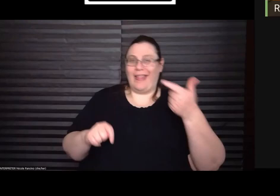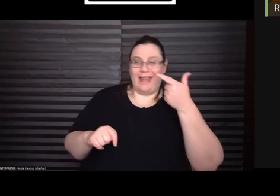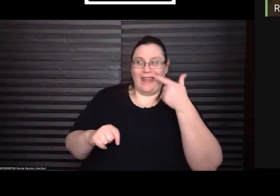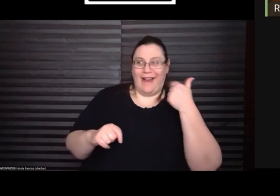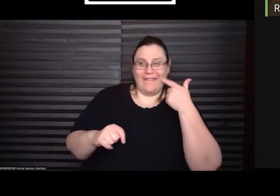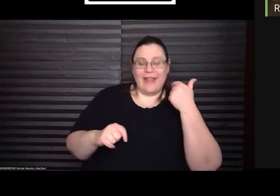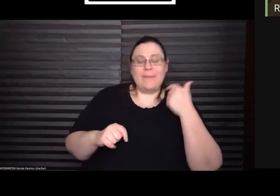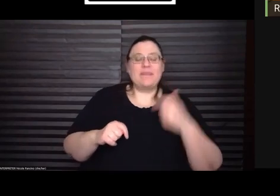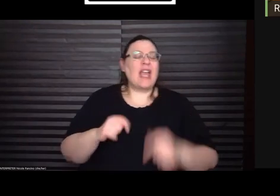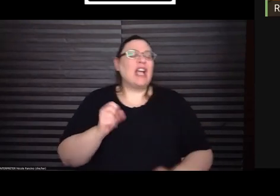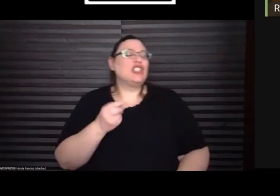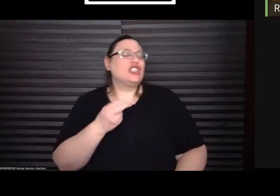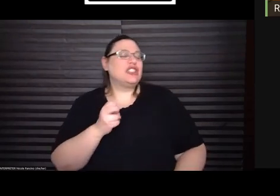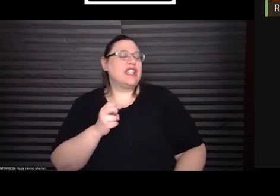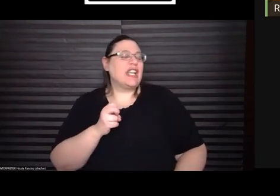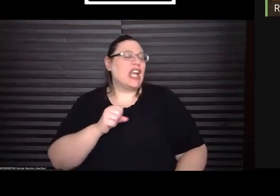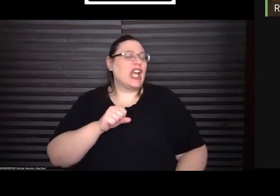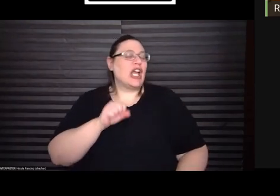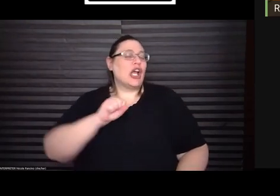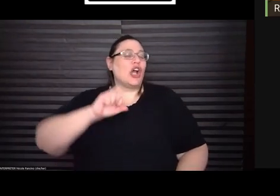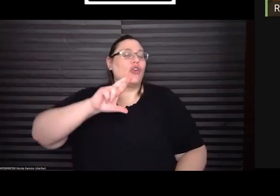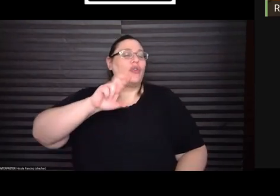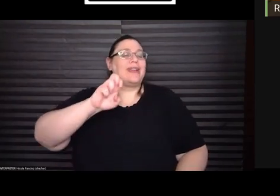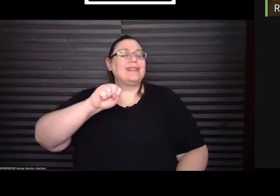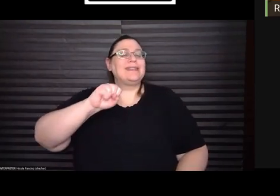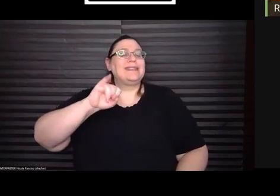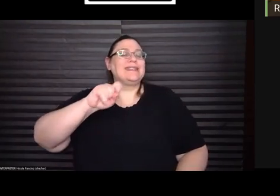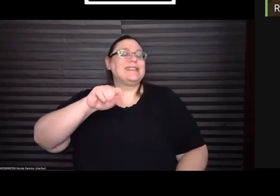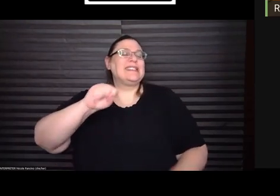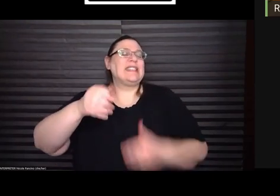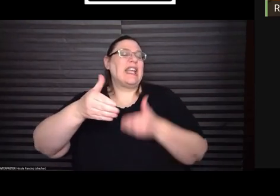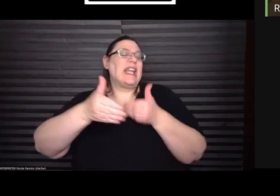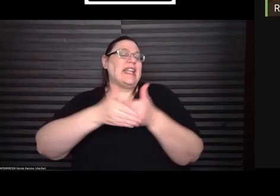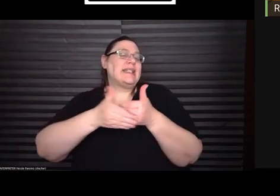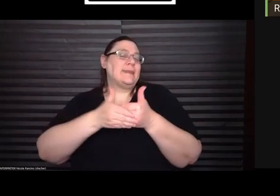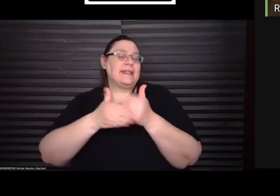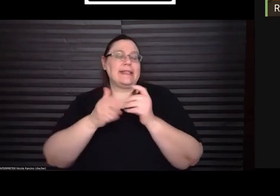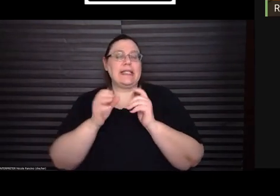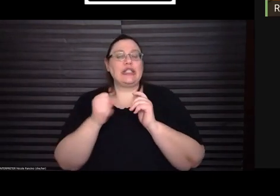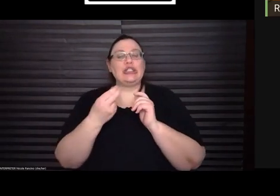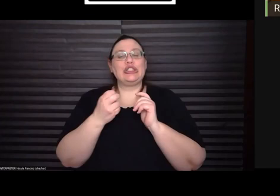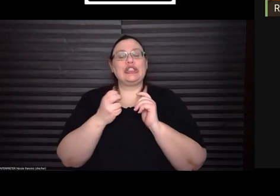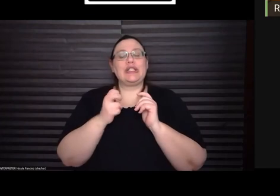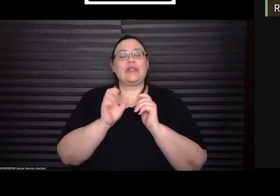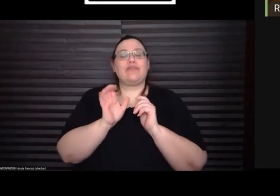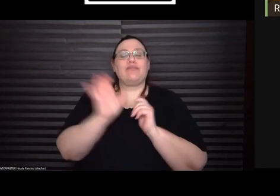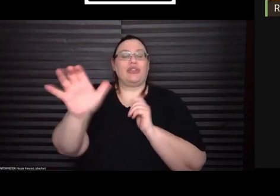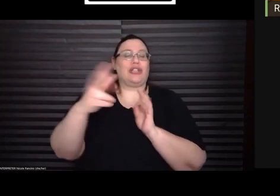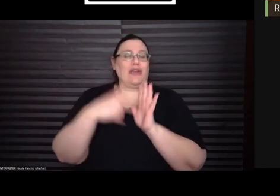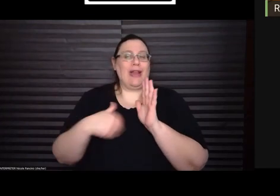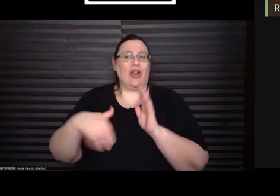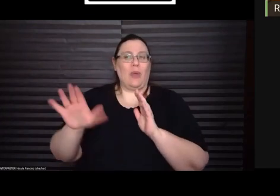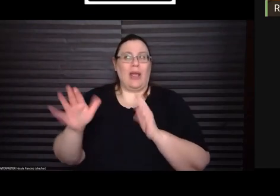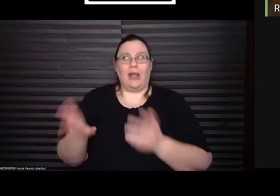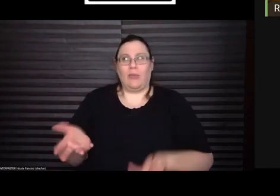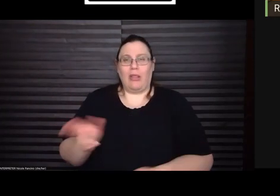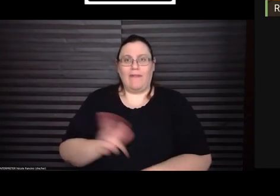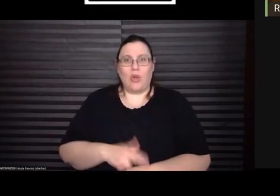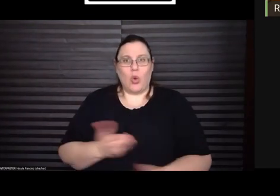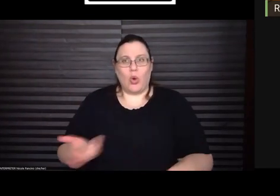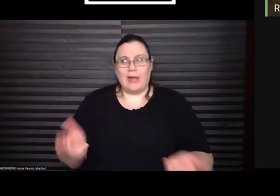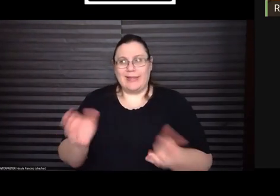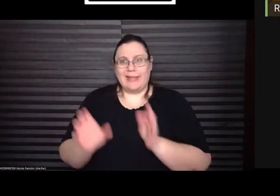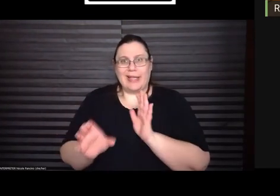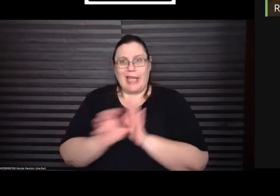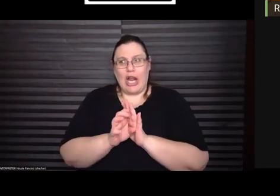You know, she's resisting intimacy, you know, she's pushing the reader away. Well, of course, right?